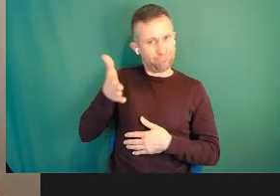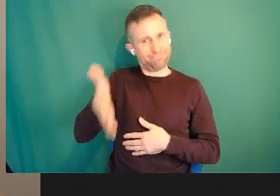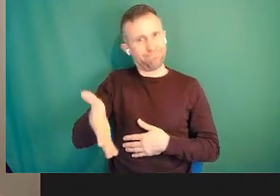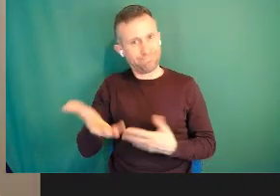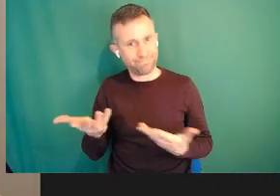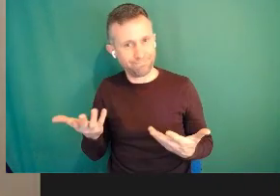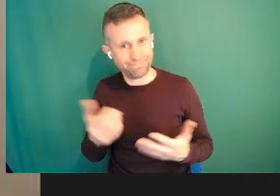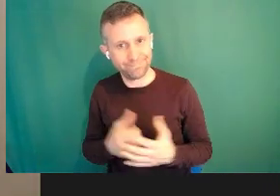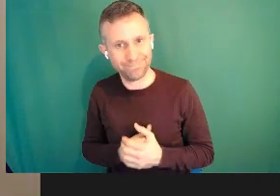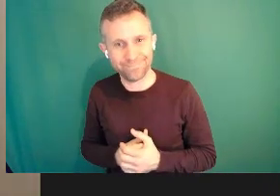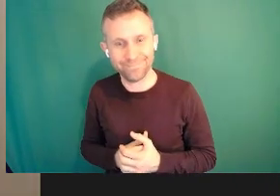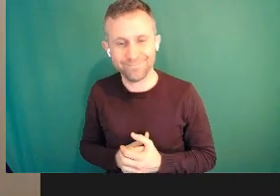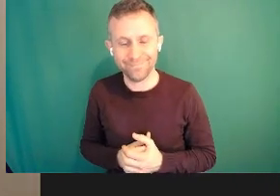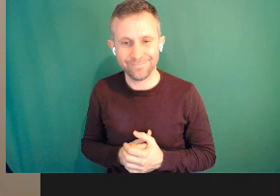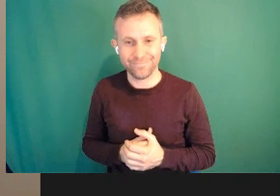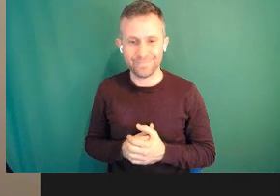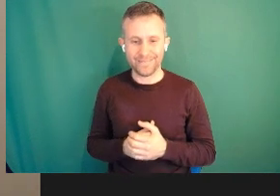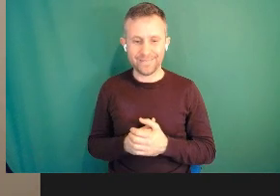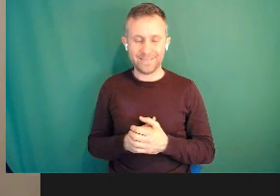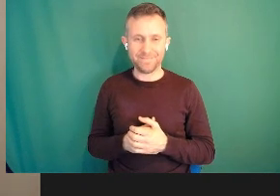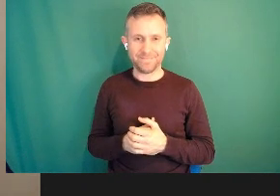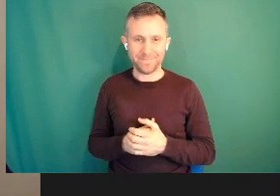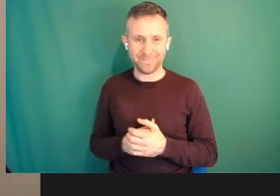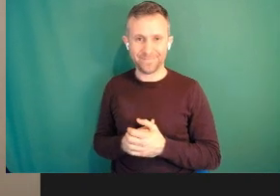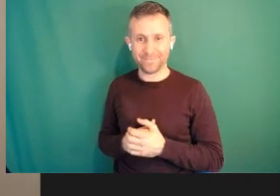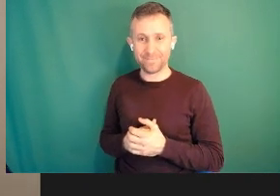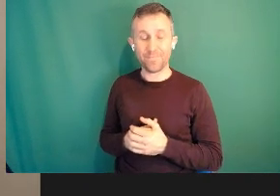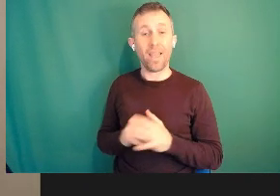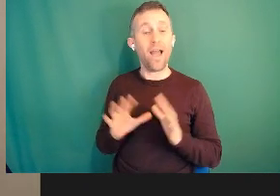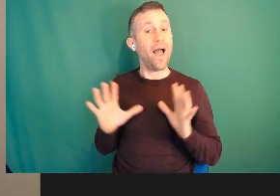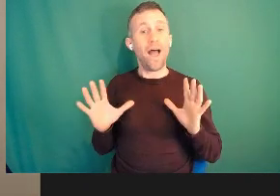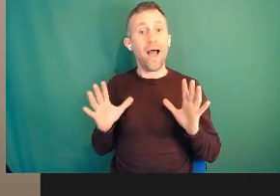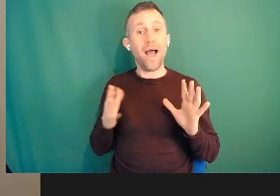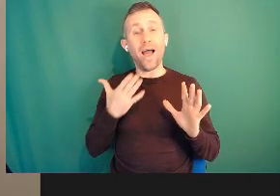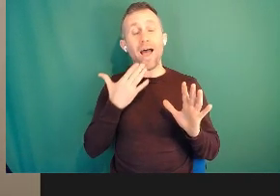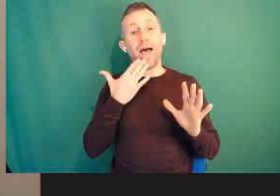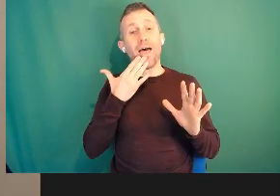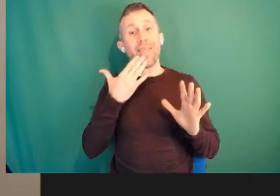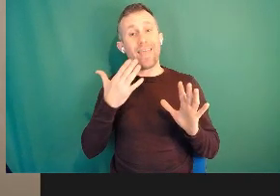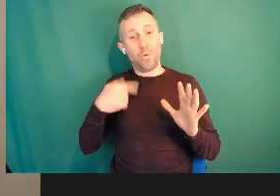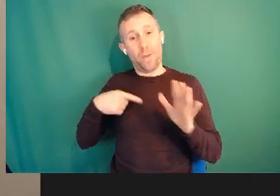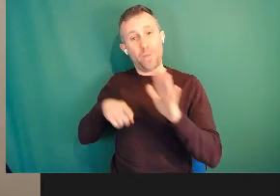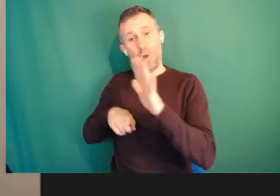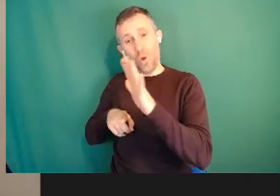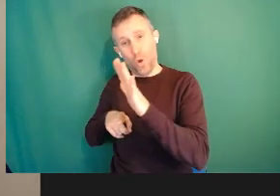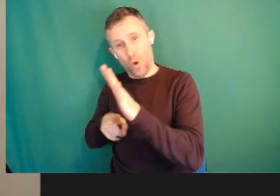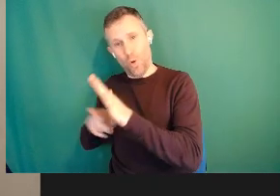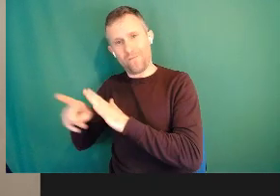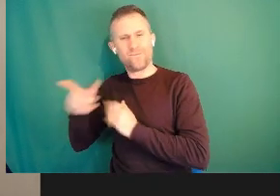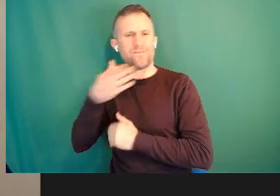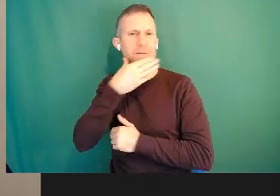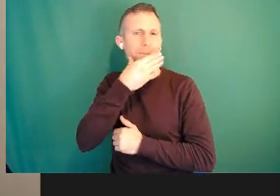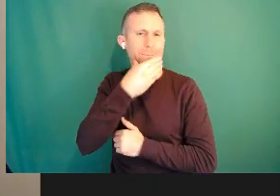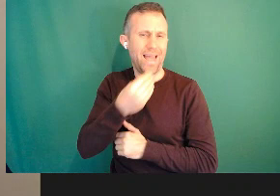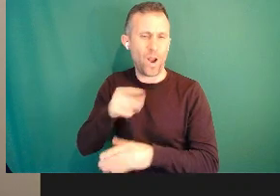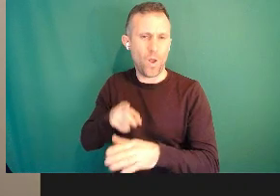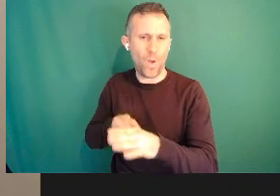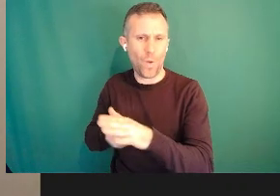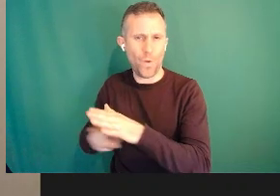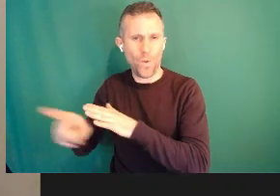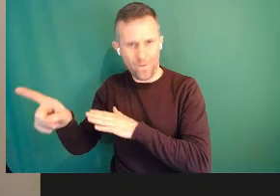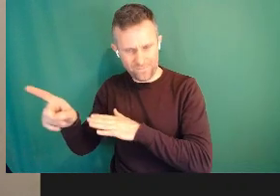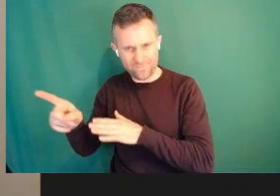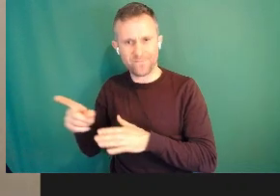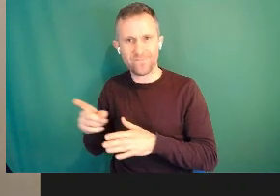Yeah. Anyway, I've got to get off because I've got to go to another meeting this afternoon, and unfortunately, I'm at the beginning of this. I'll try and catch up with it